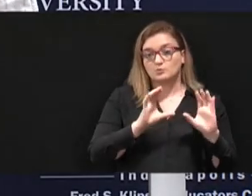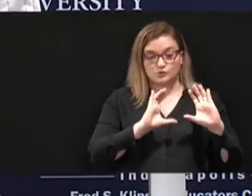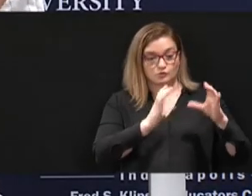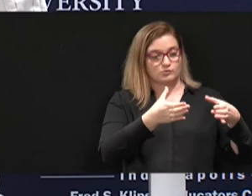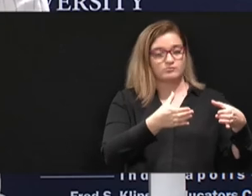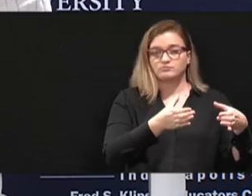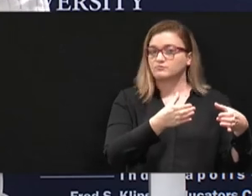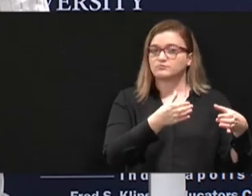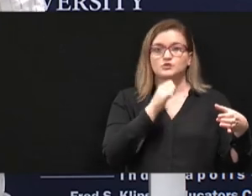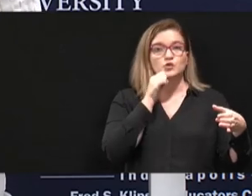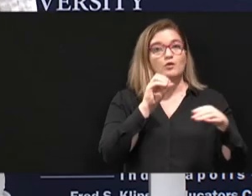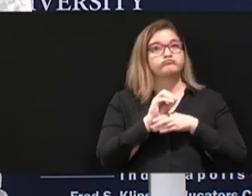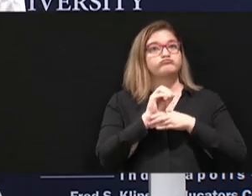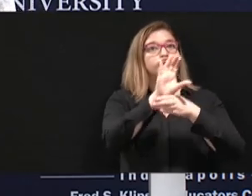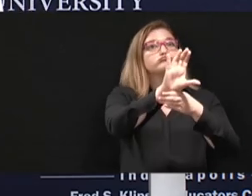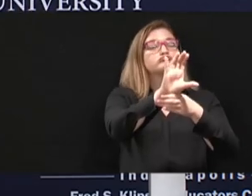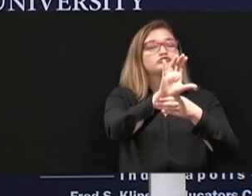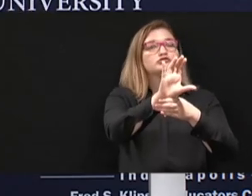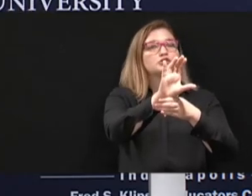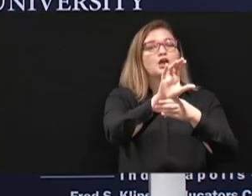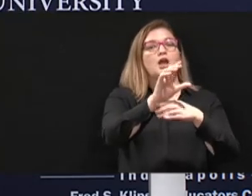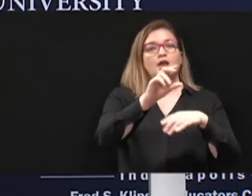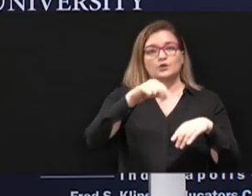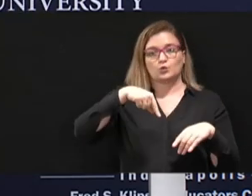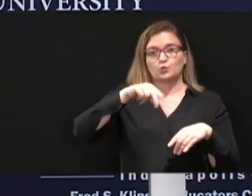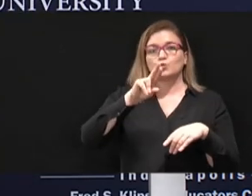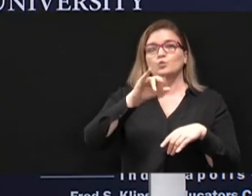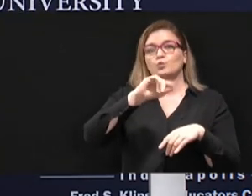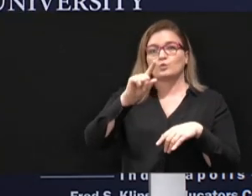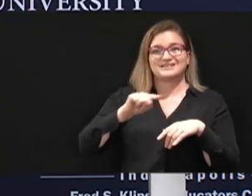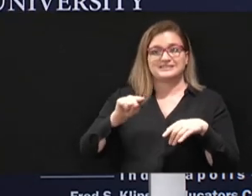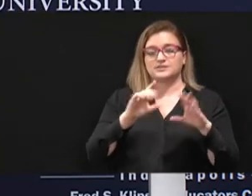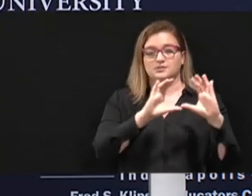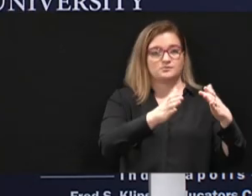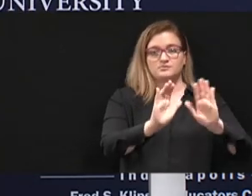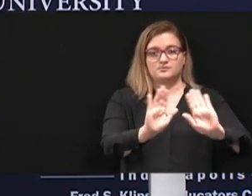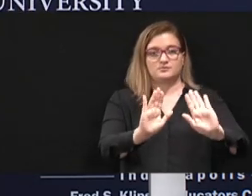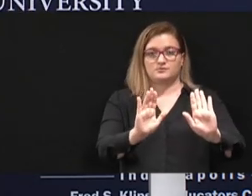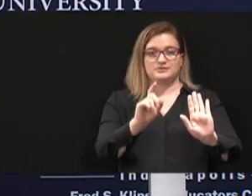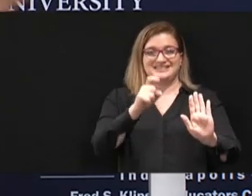group. Don't project the quiz. Have each person take the quiz individually, okay?